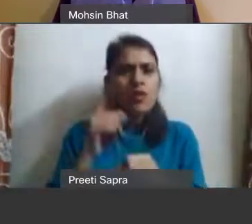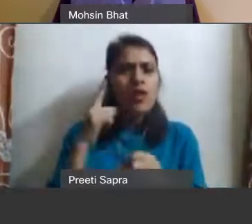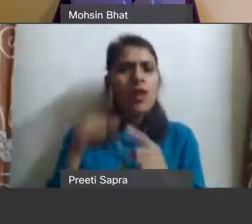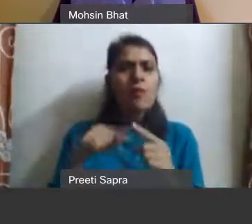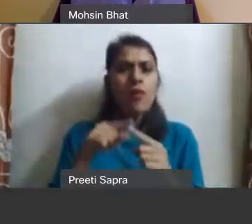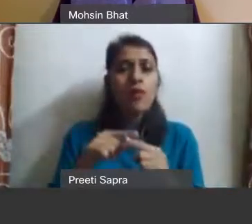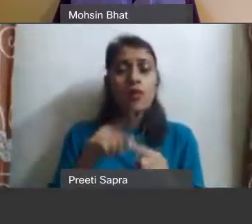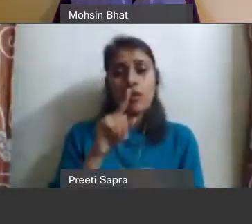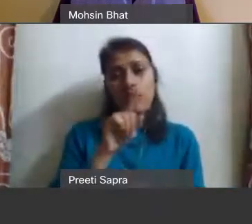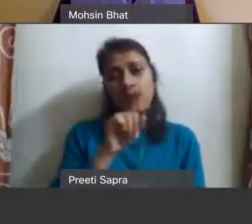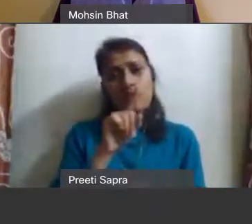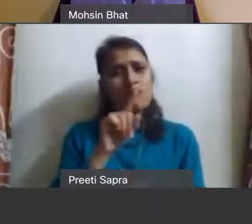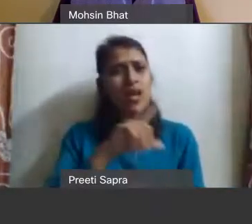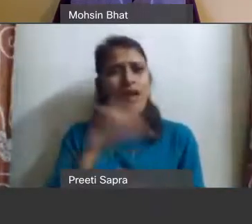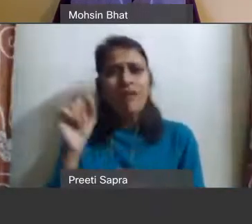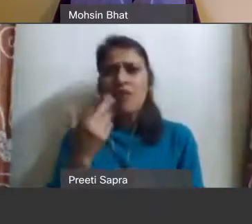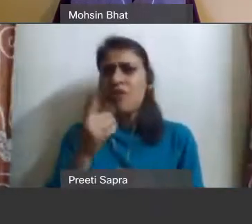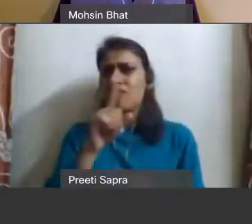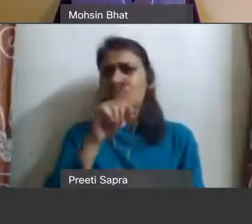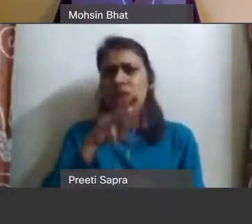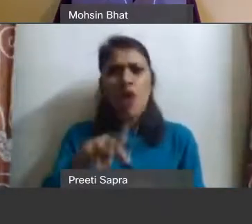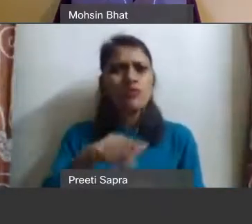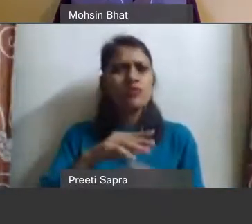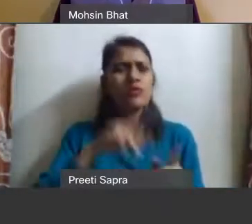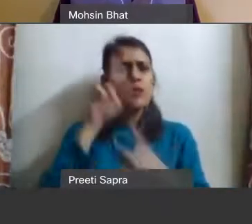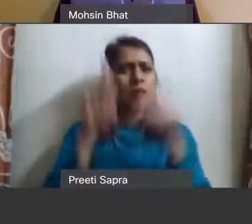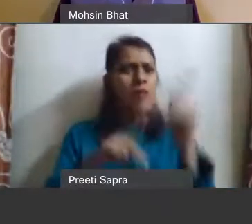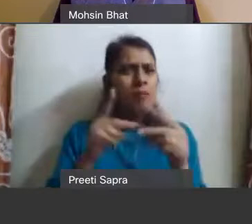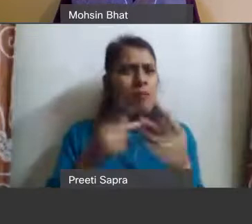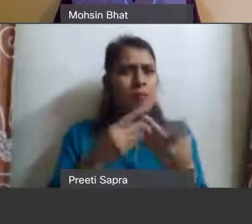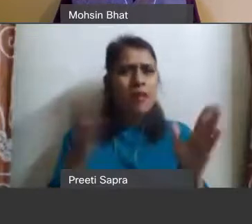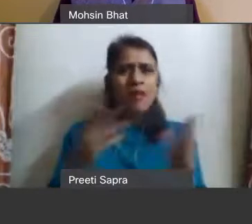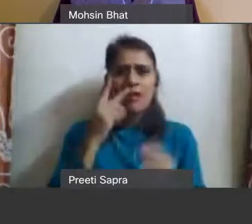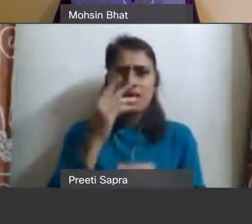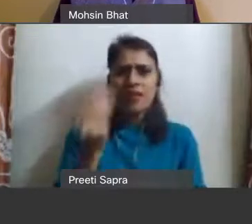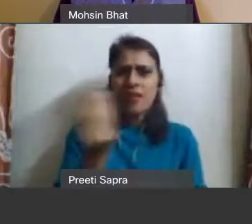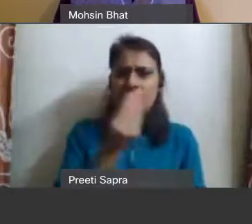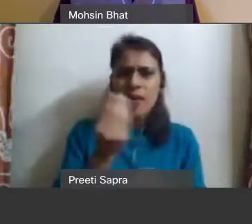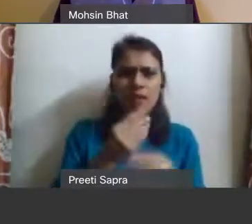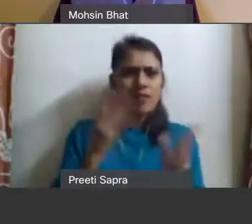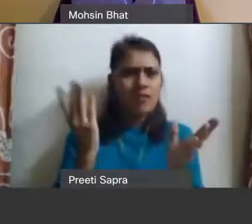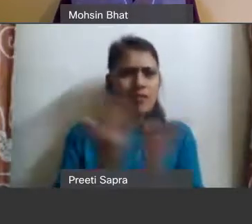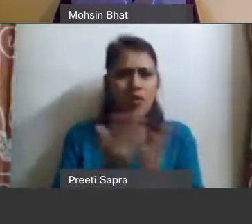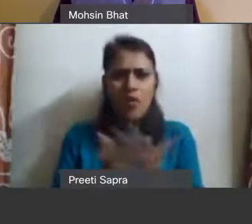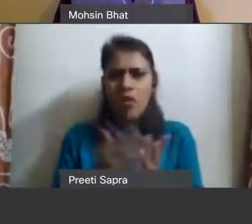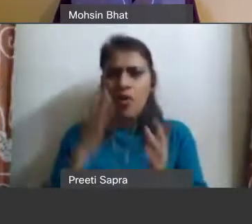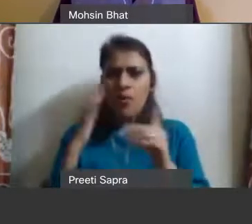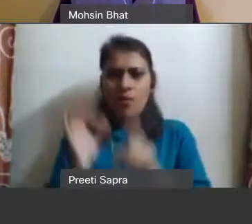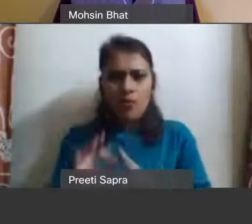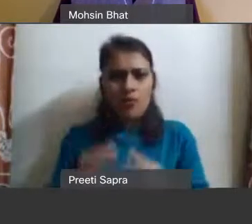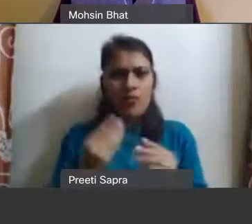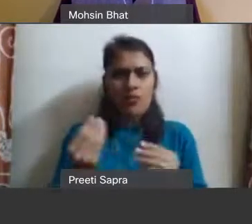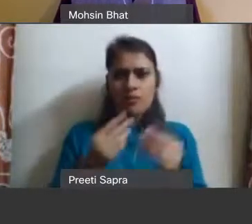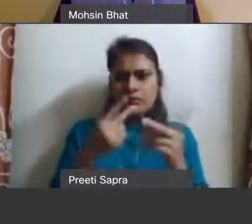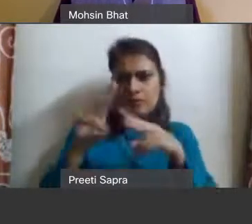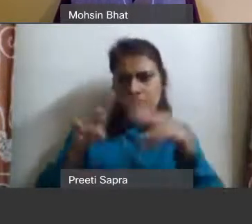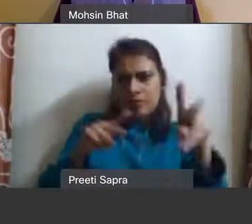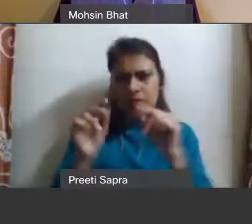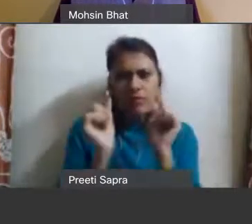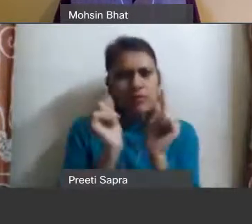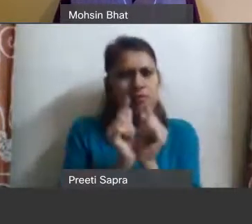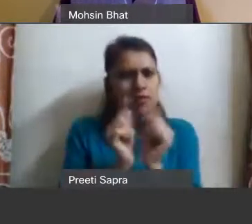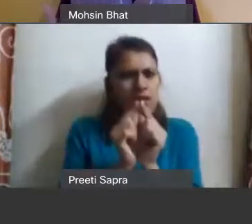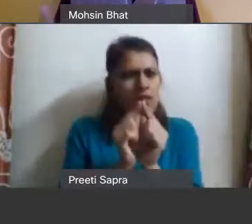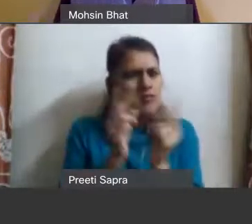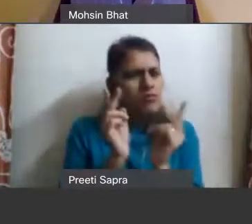around 100,000 people as foreigners, often on minor documentary discrepancies, on minor variations in